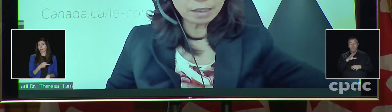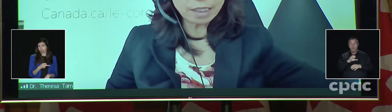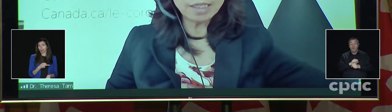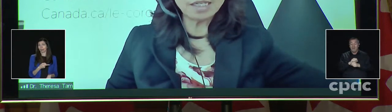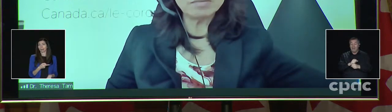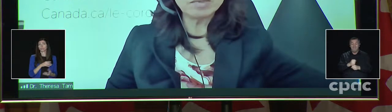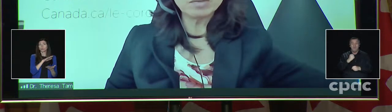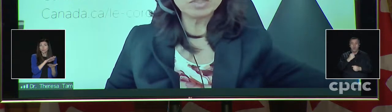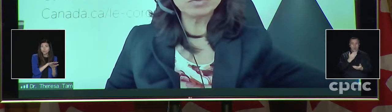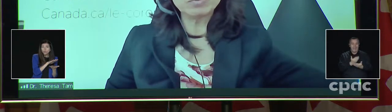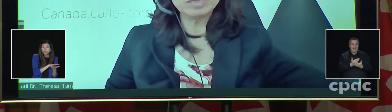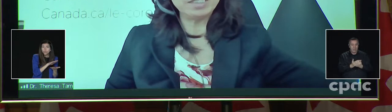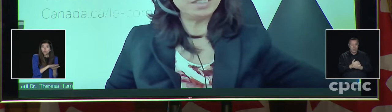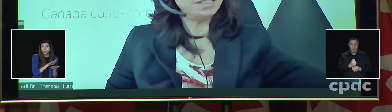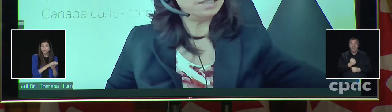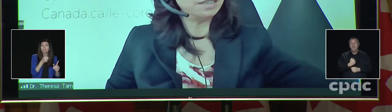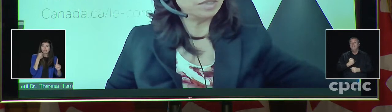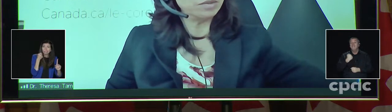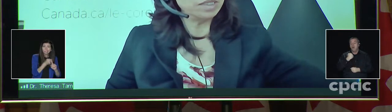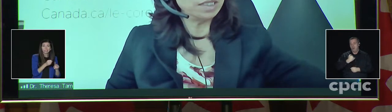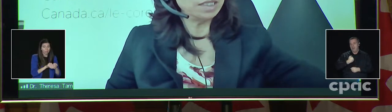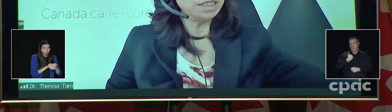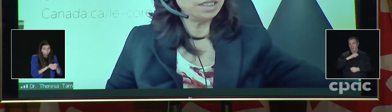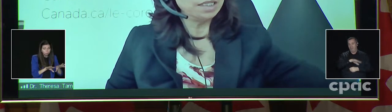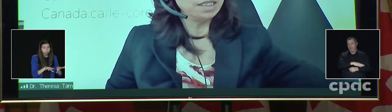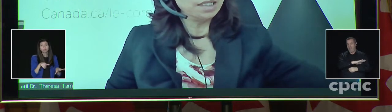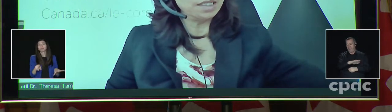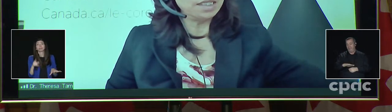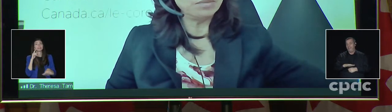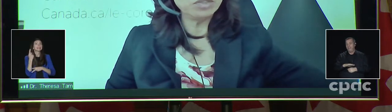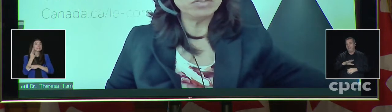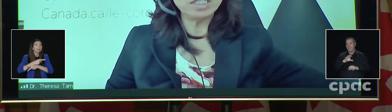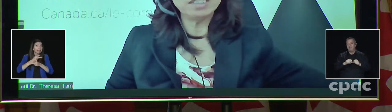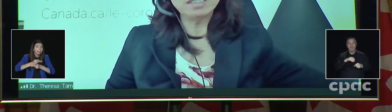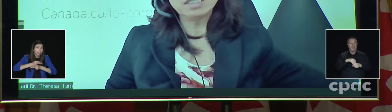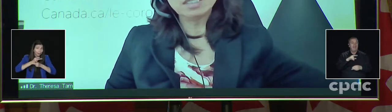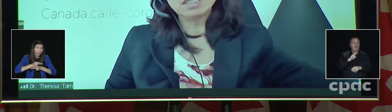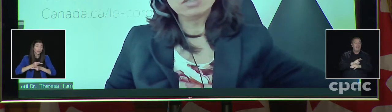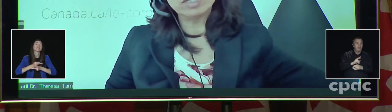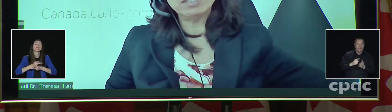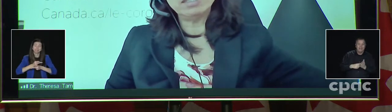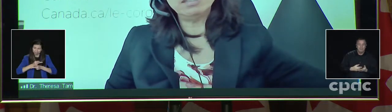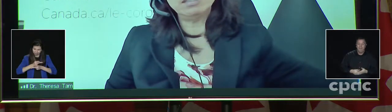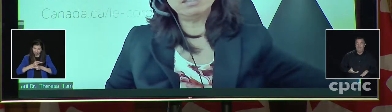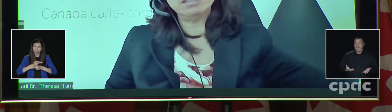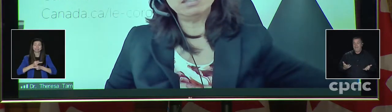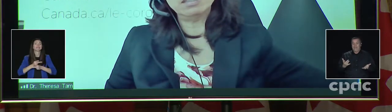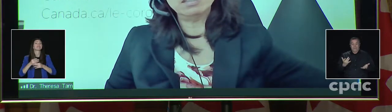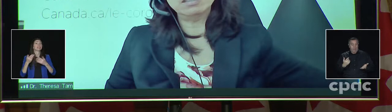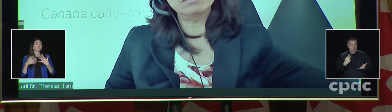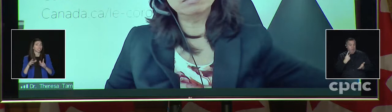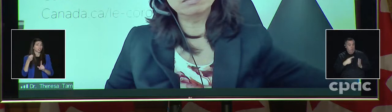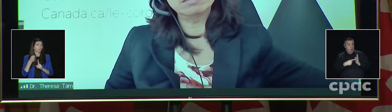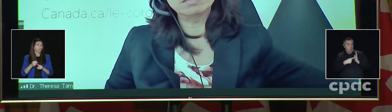and daycare, which we subsequently demonstrated. So I think,